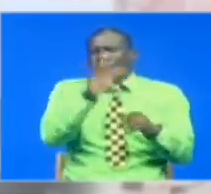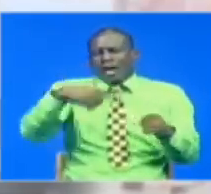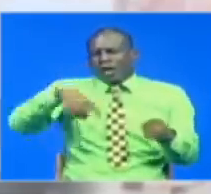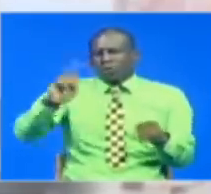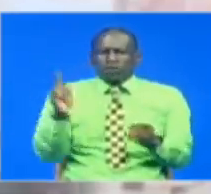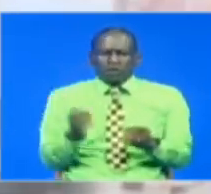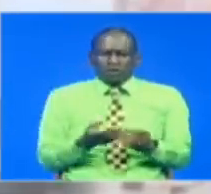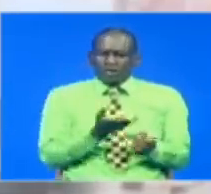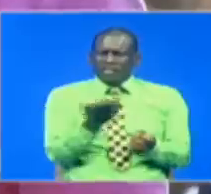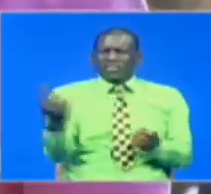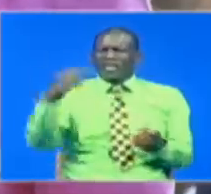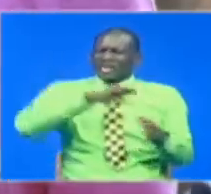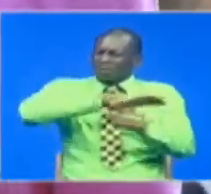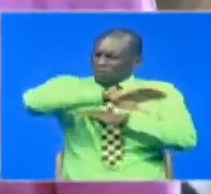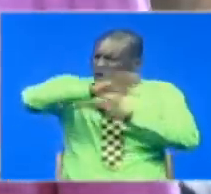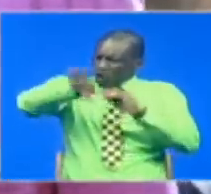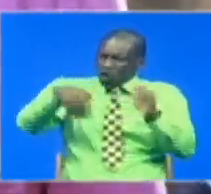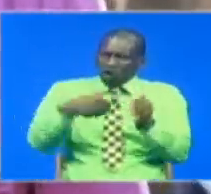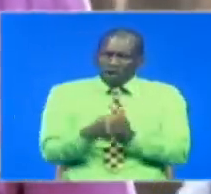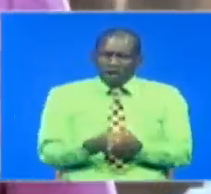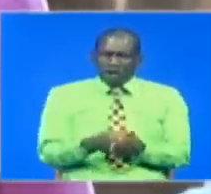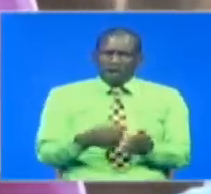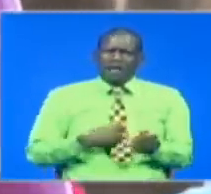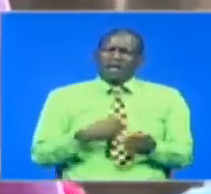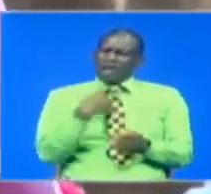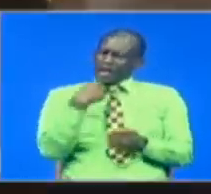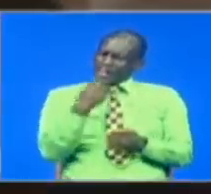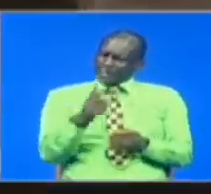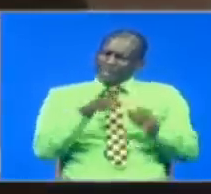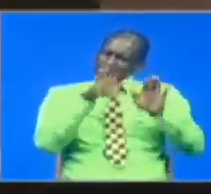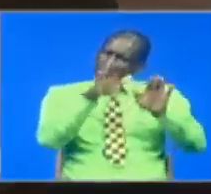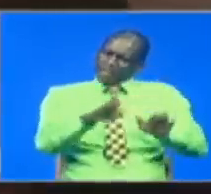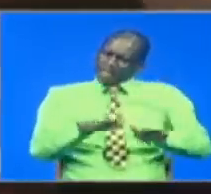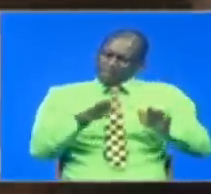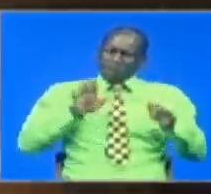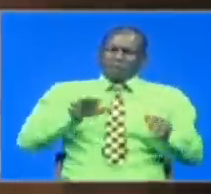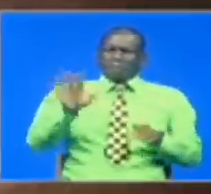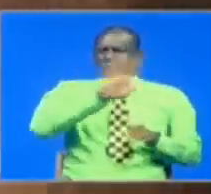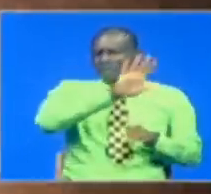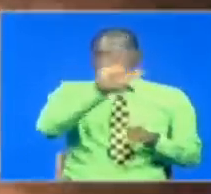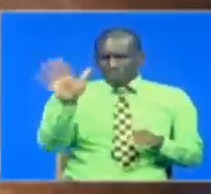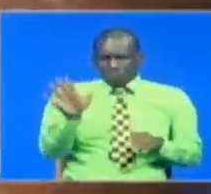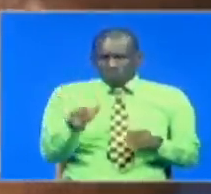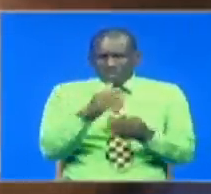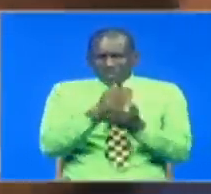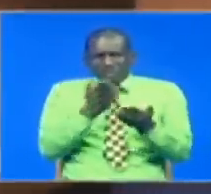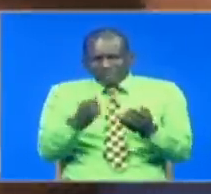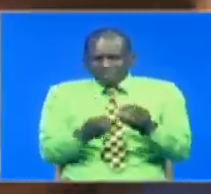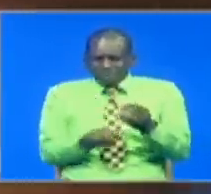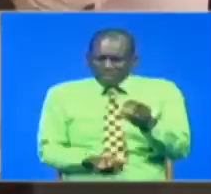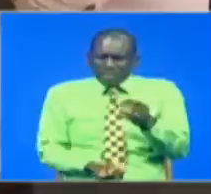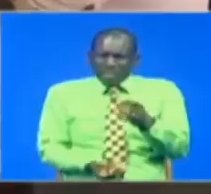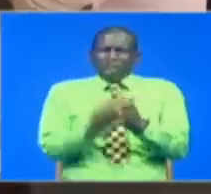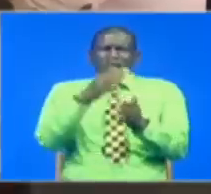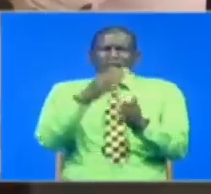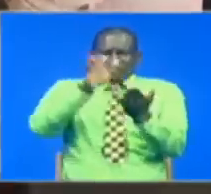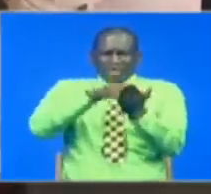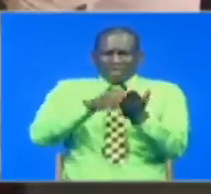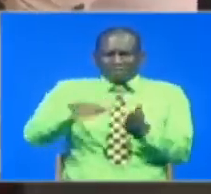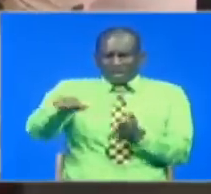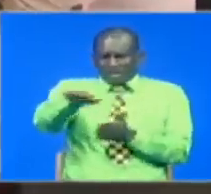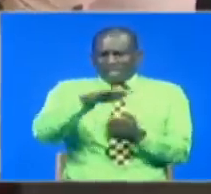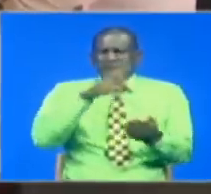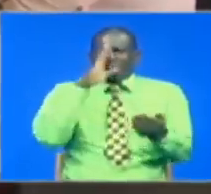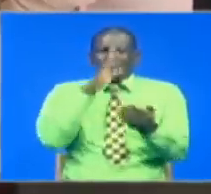Walikuja wote. Nilisema chungeni huyu Ngilu. Something is cooking in Ukambani, and believe you me,